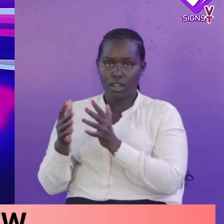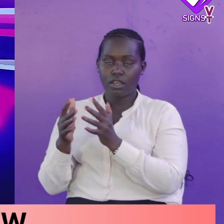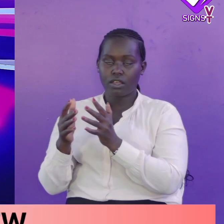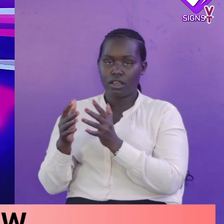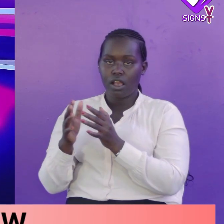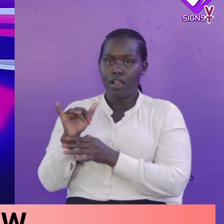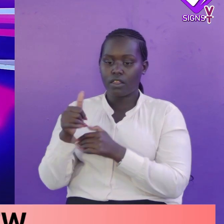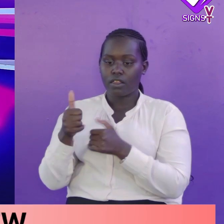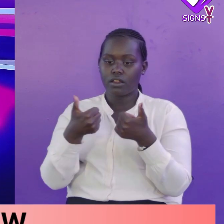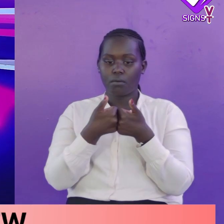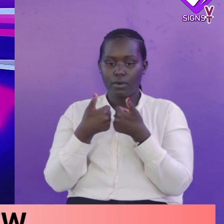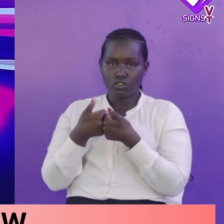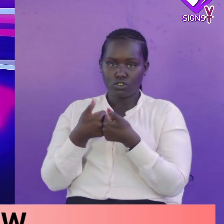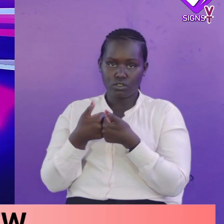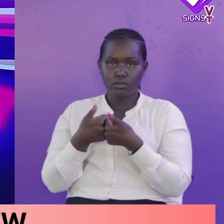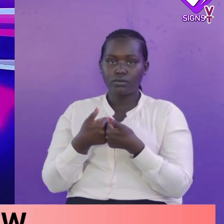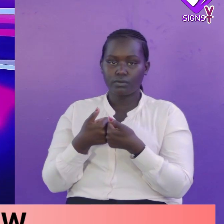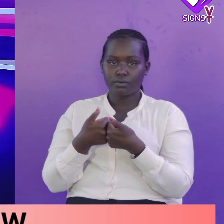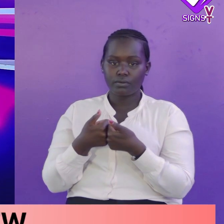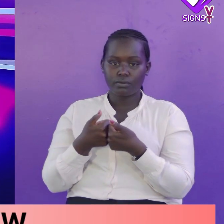match. And